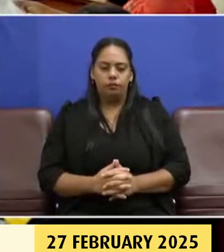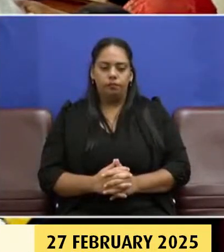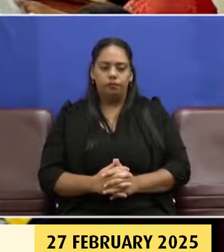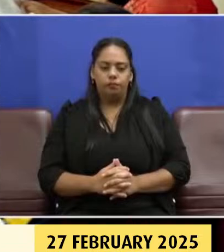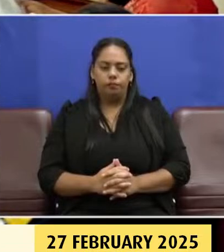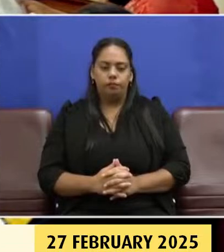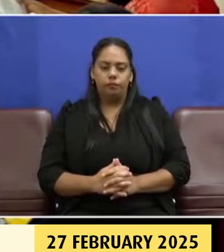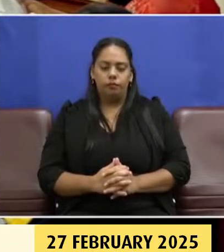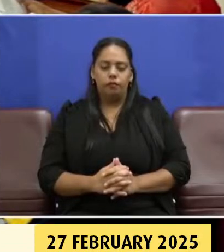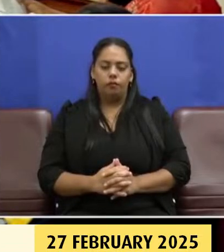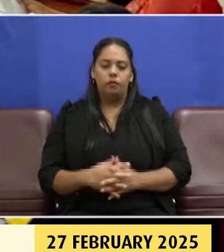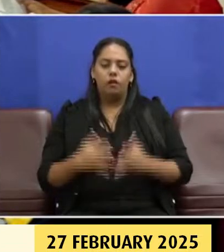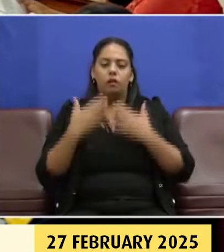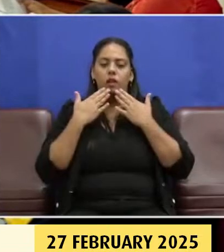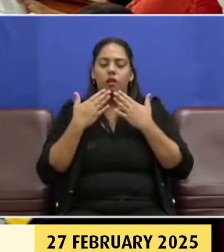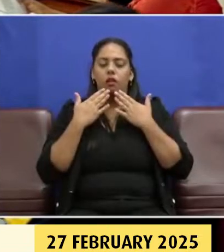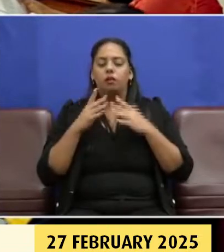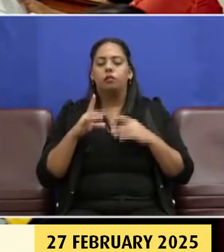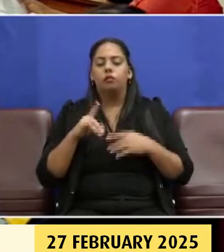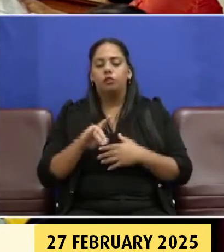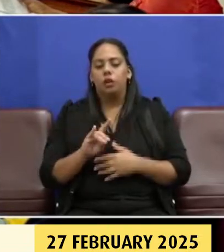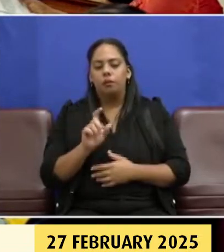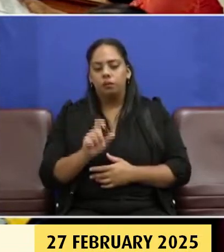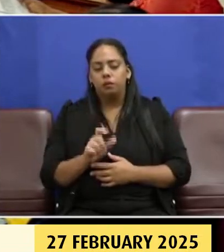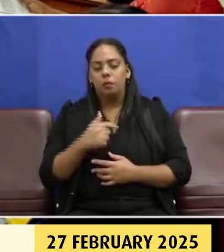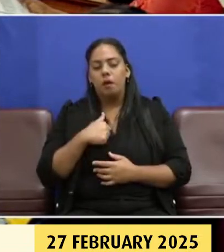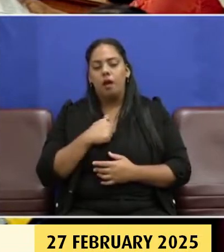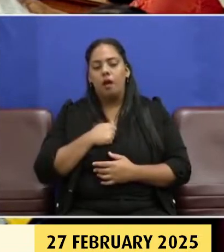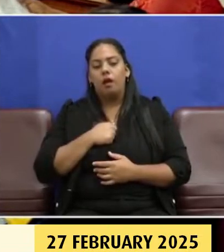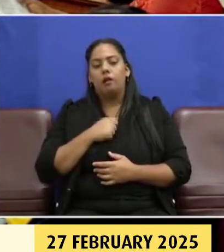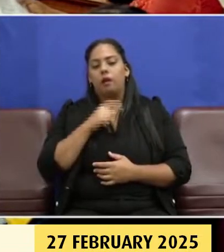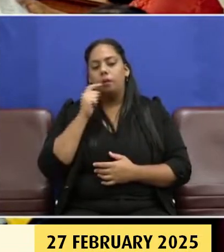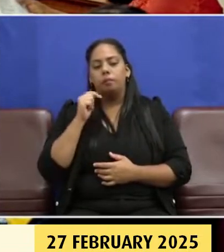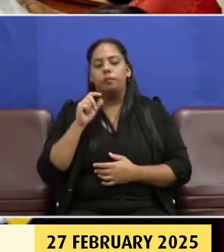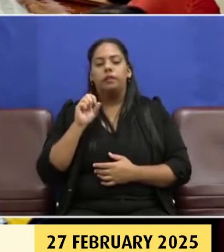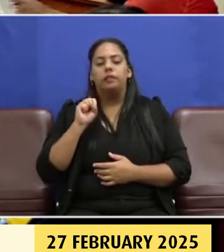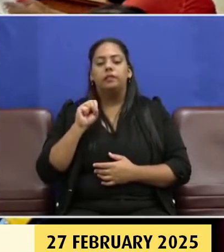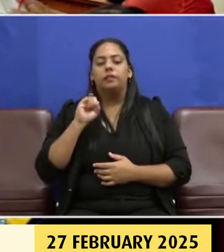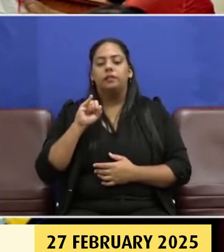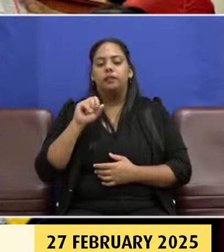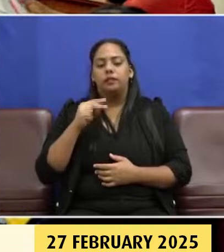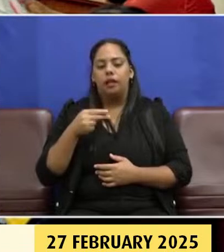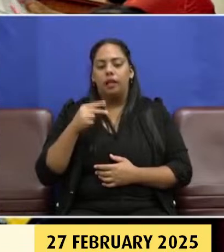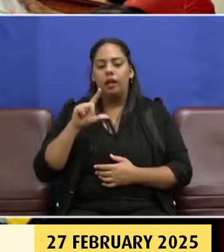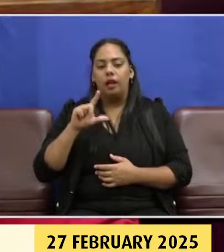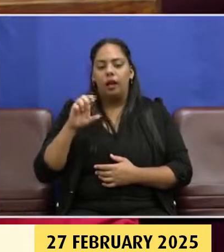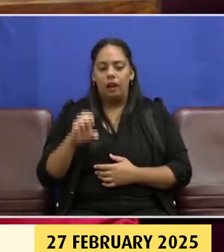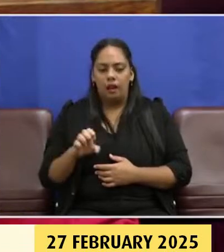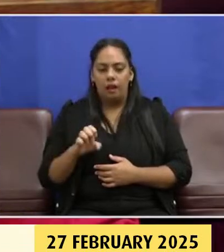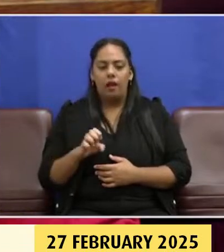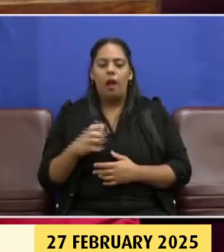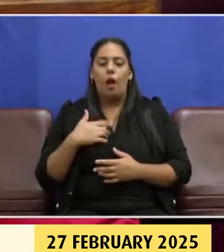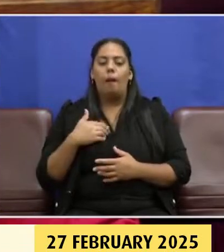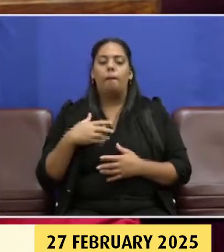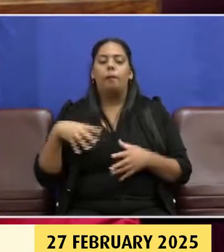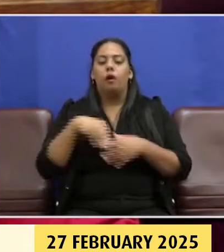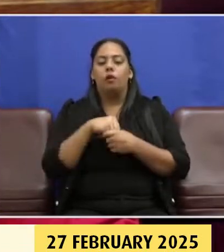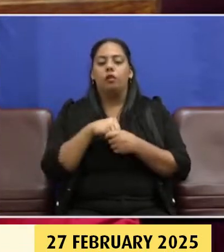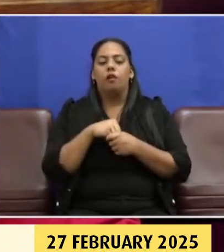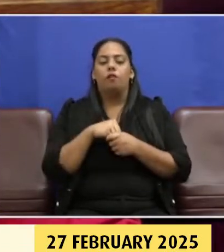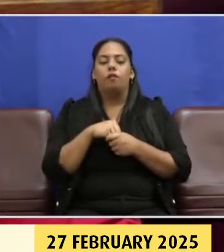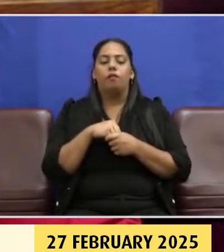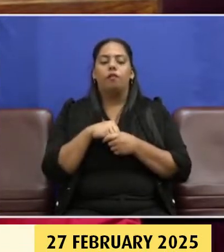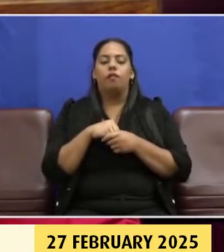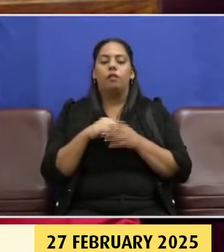No, thank you very much, Chair. My name is Sihle Lonzi, member of the Portfolio Committee deployed by the Economic